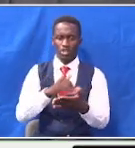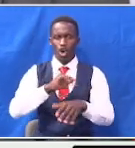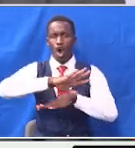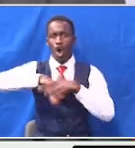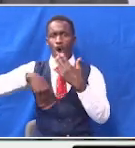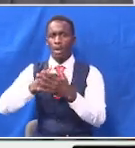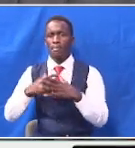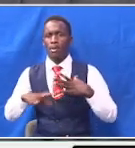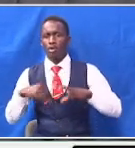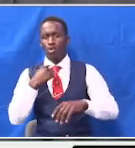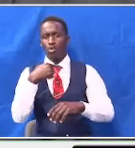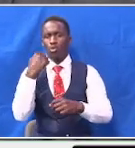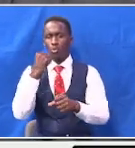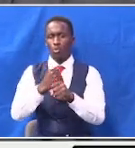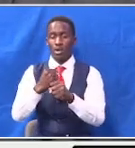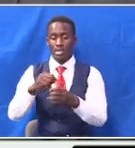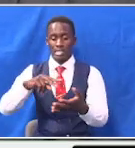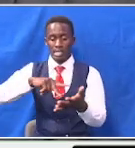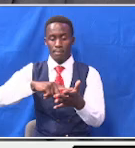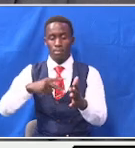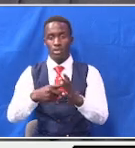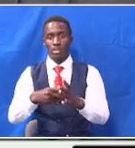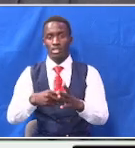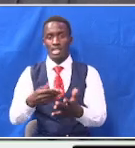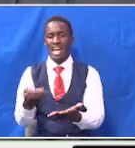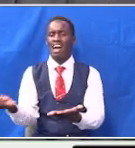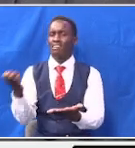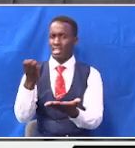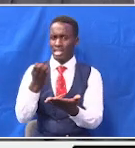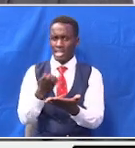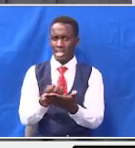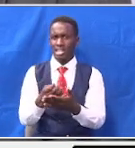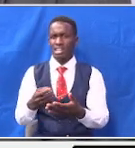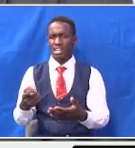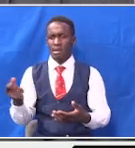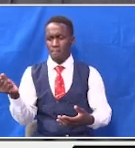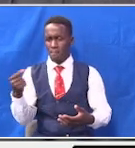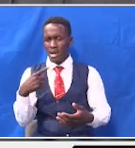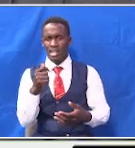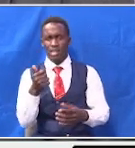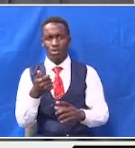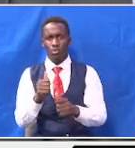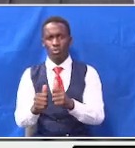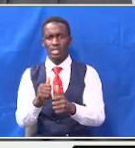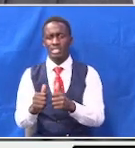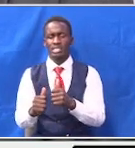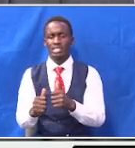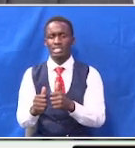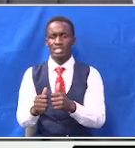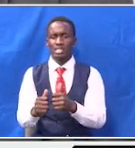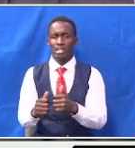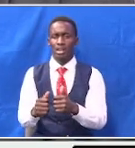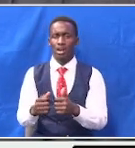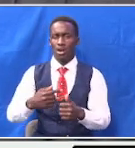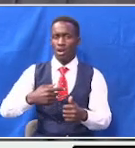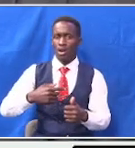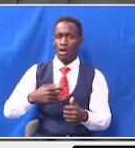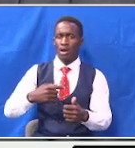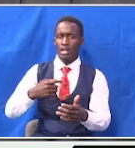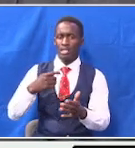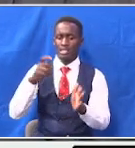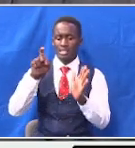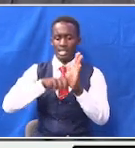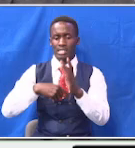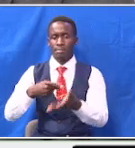reporting to work on this project have been earning taxpayers' money. So people have to be taken to be held responsible. The moment they are